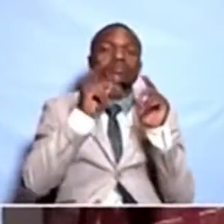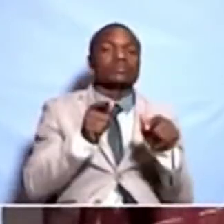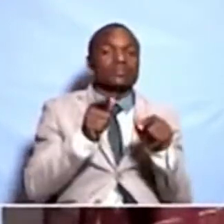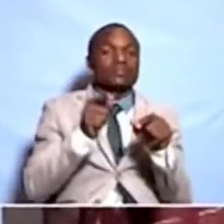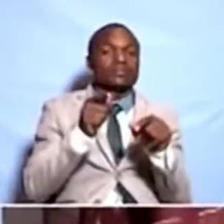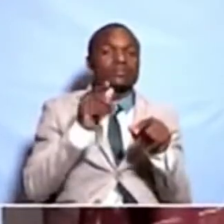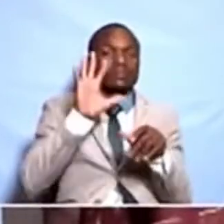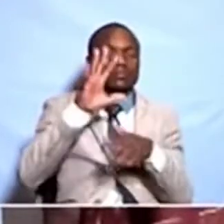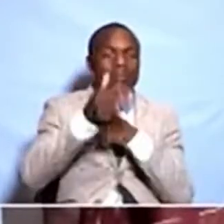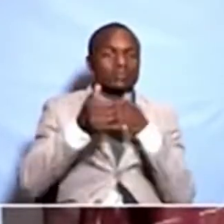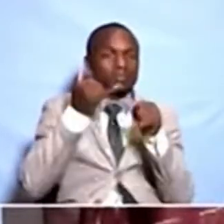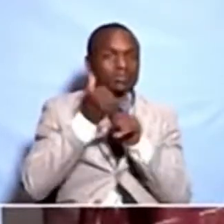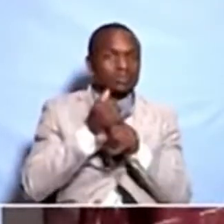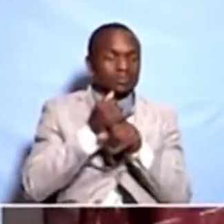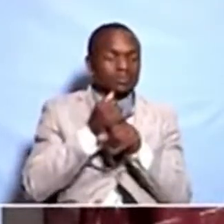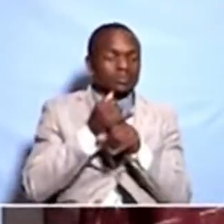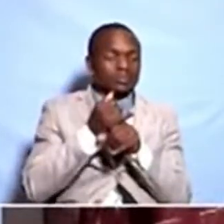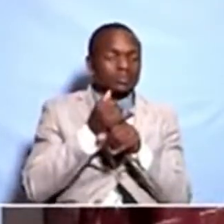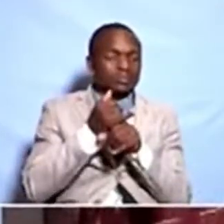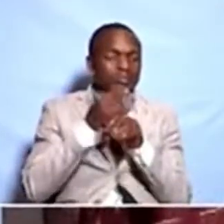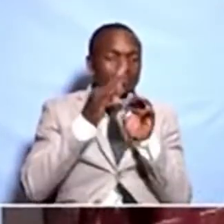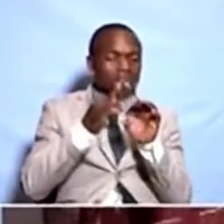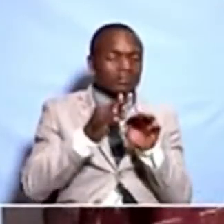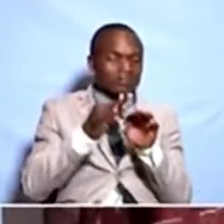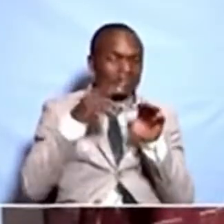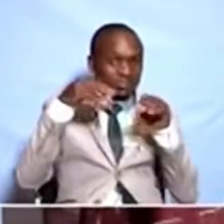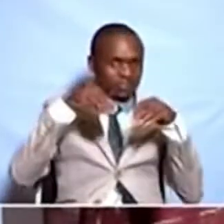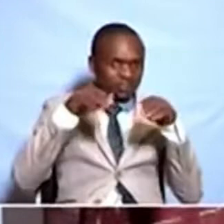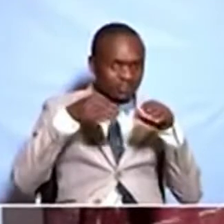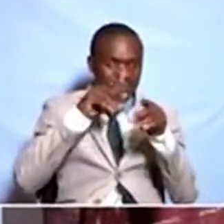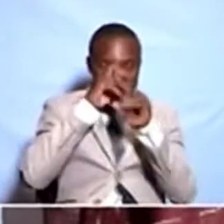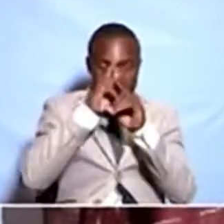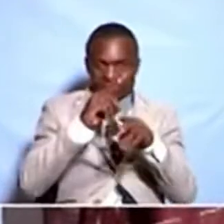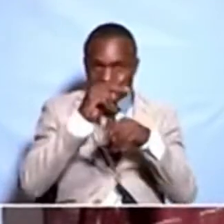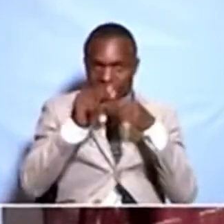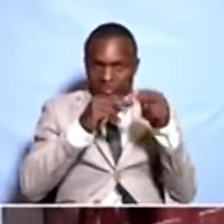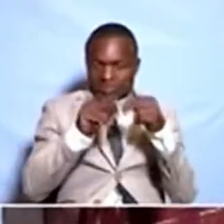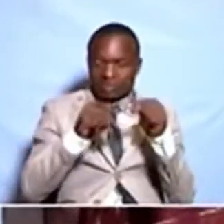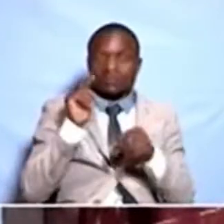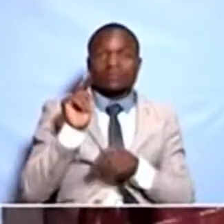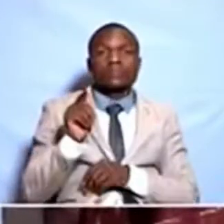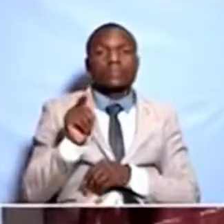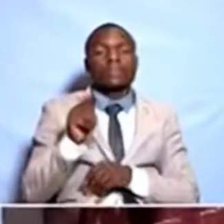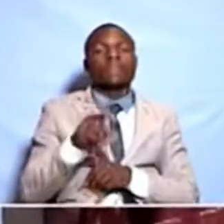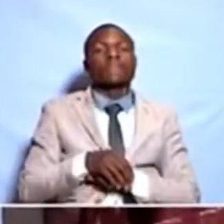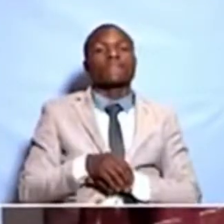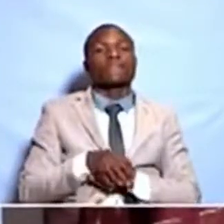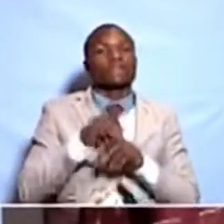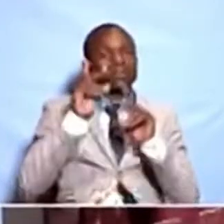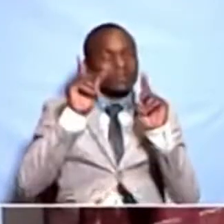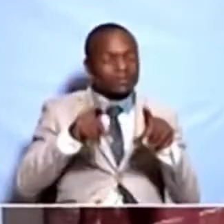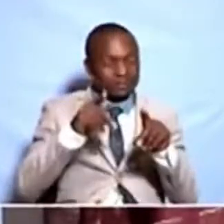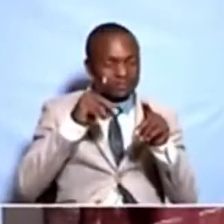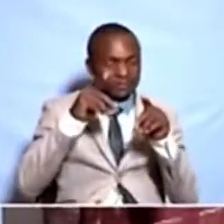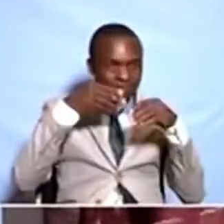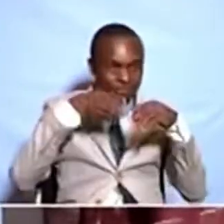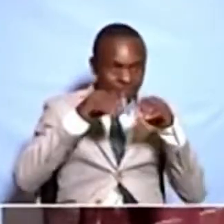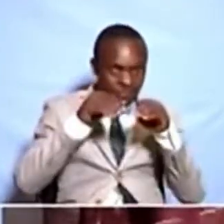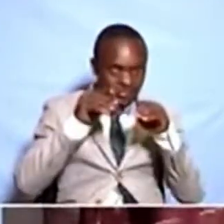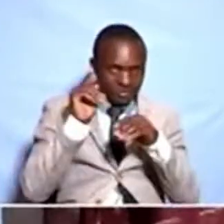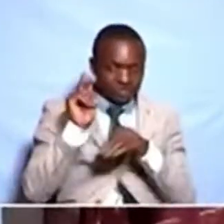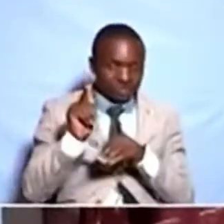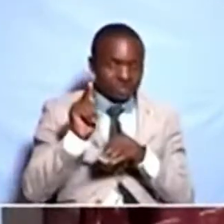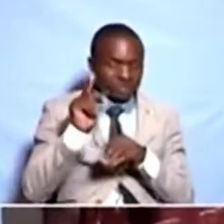cannot dispose it. Or if you decide to sell it, then it simply means that the person to whom you have sold it will